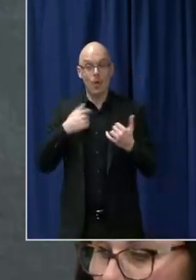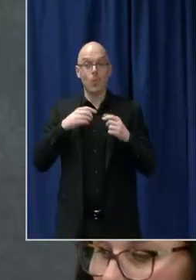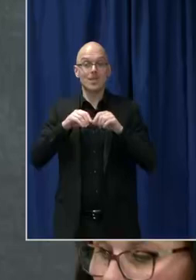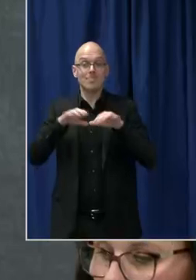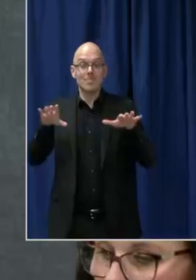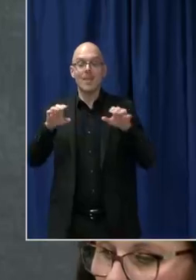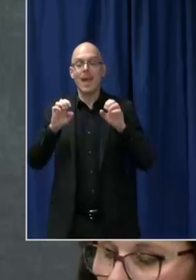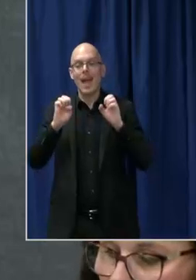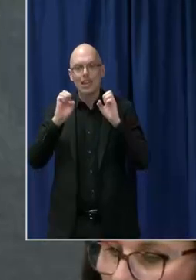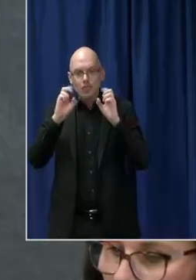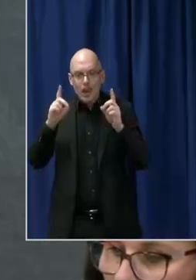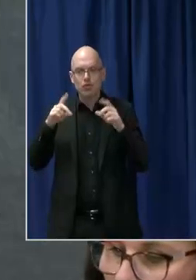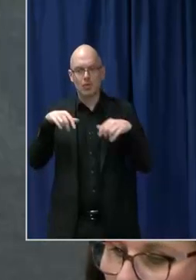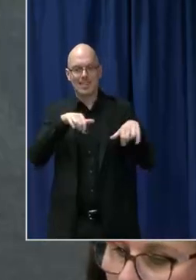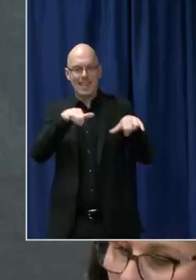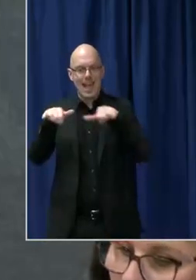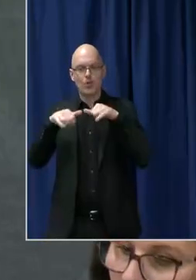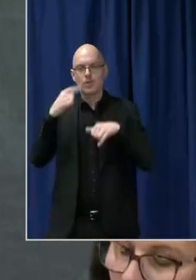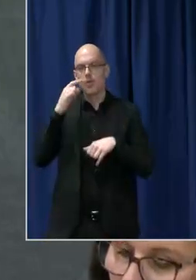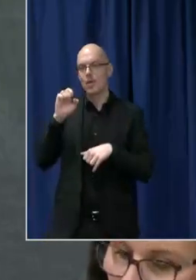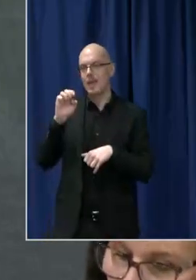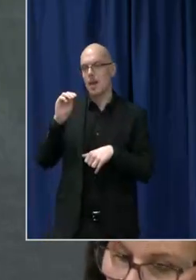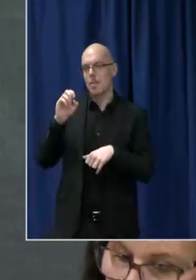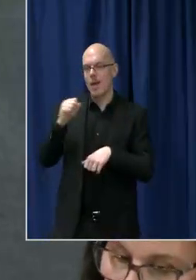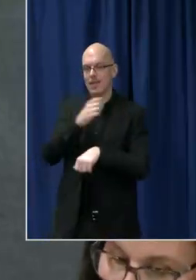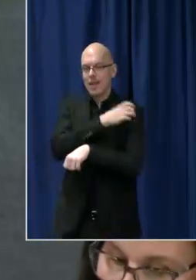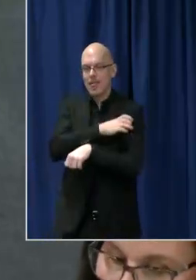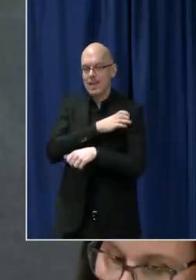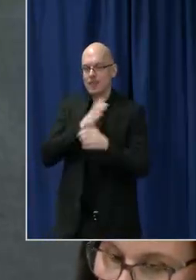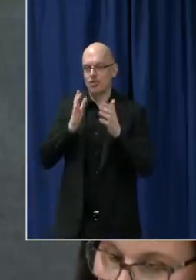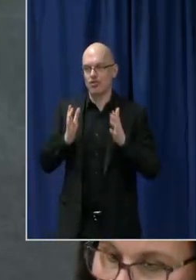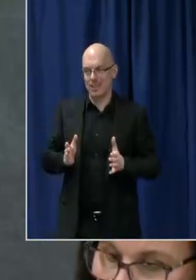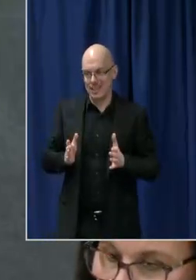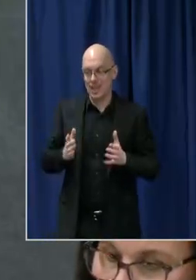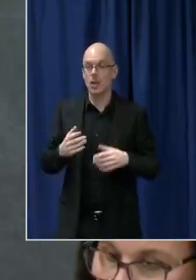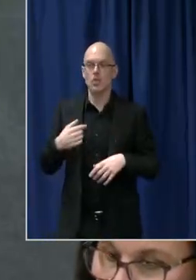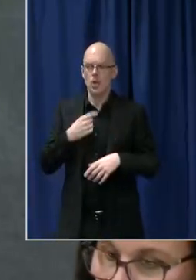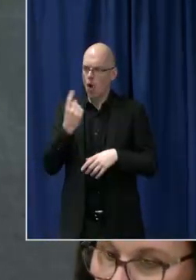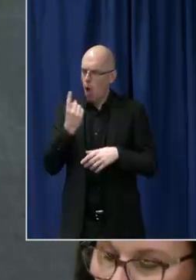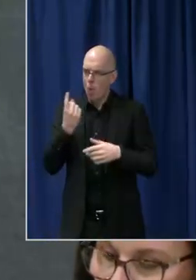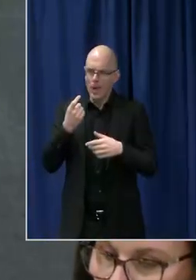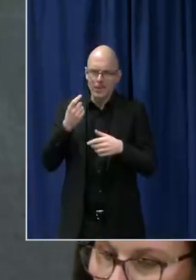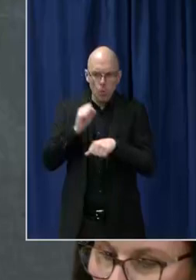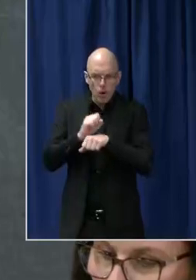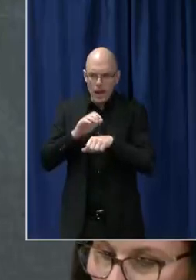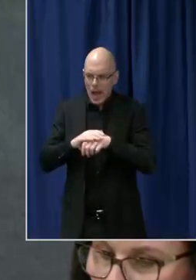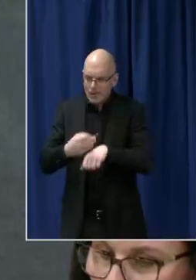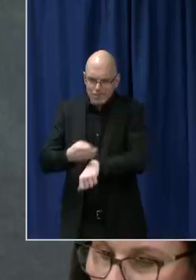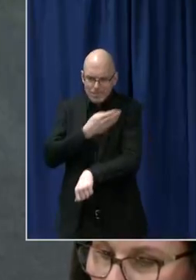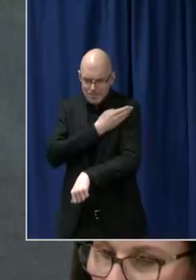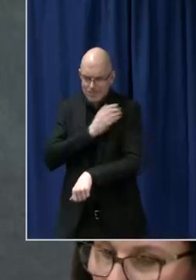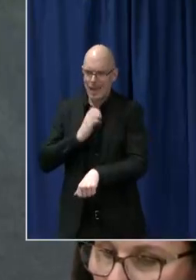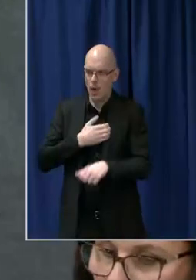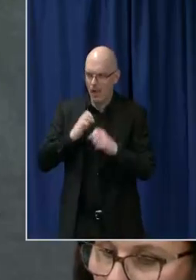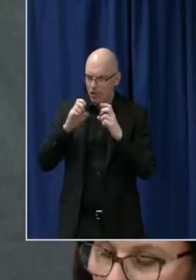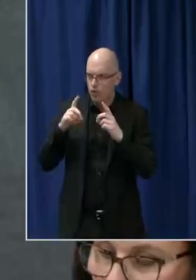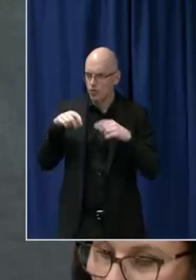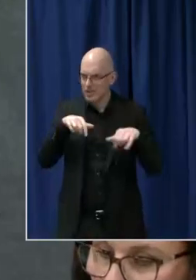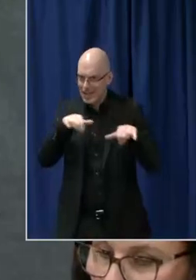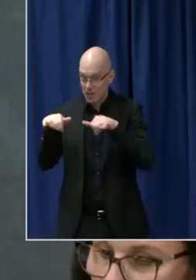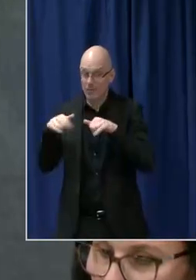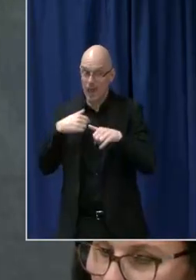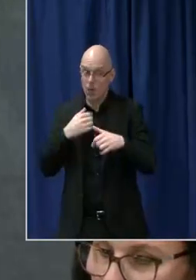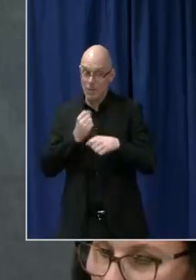clinicians, and I will make sure to take this back as we do any revisions of their educational standards. We also are working on